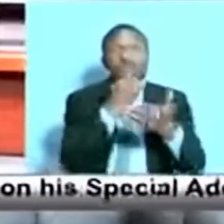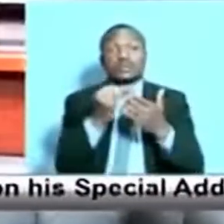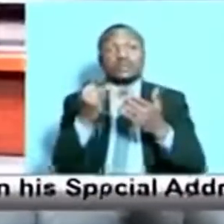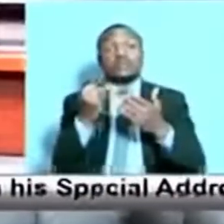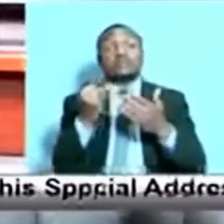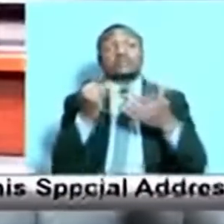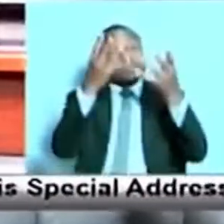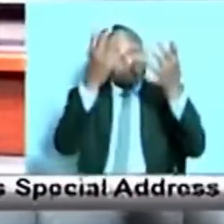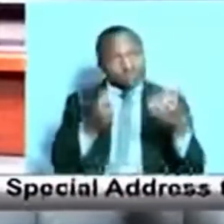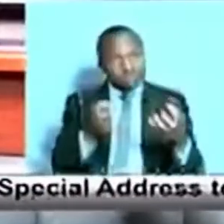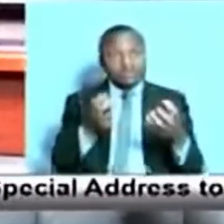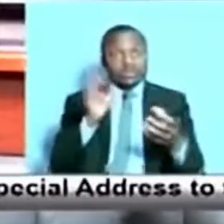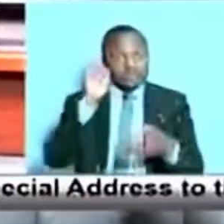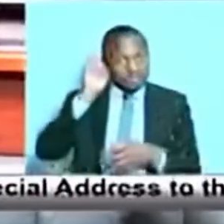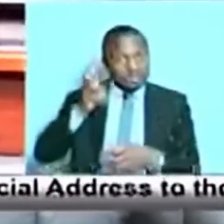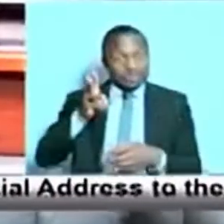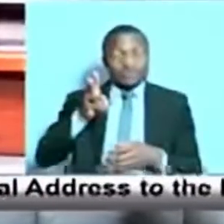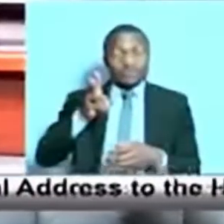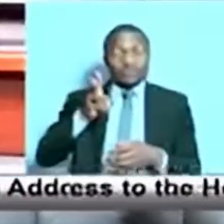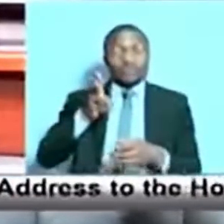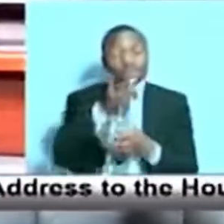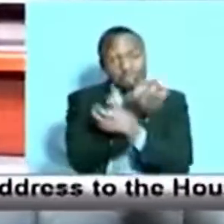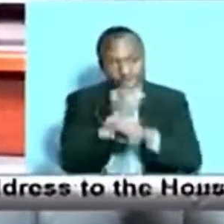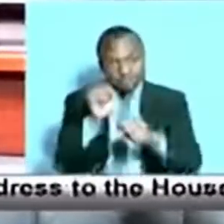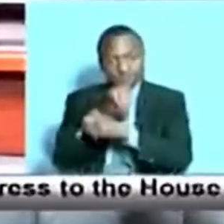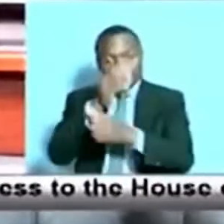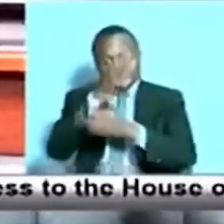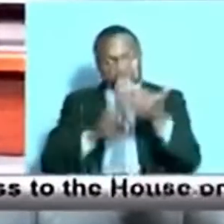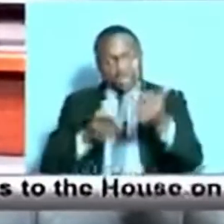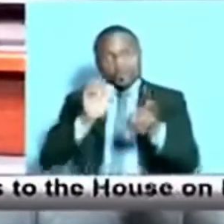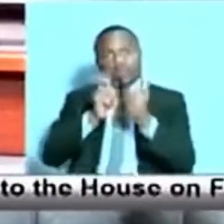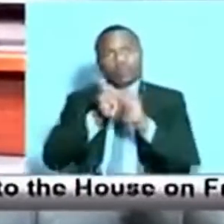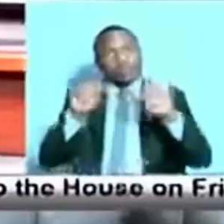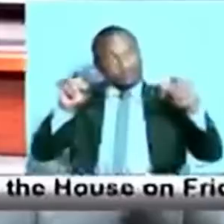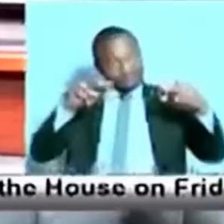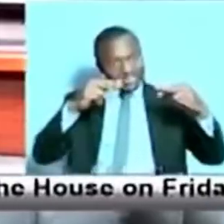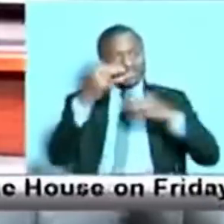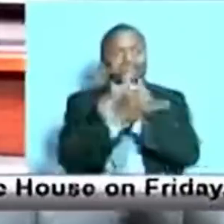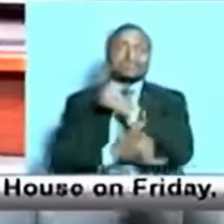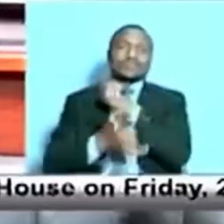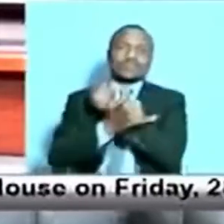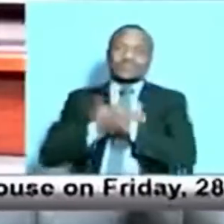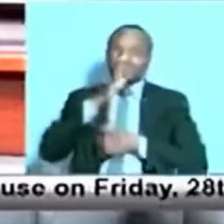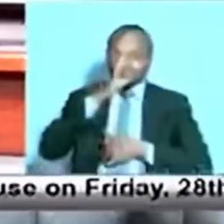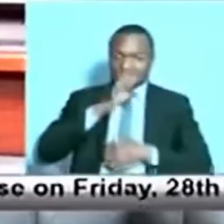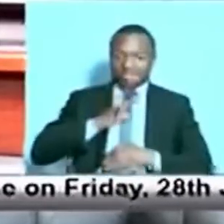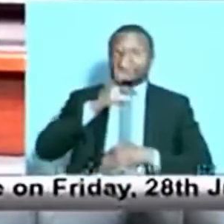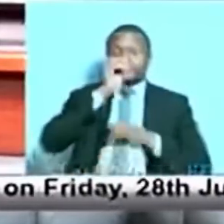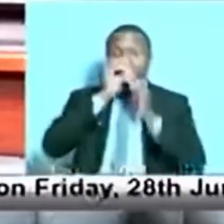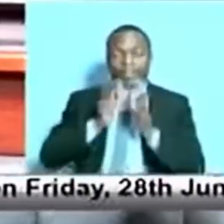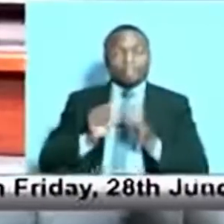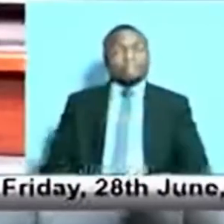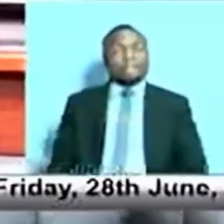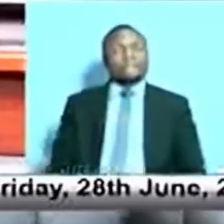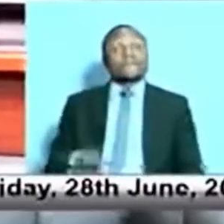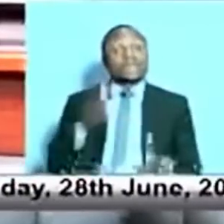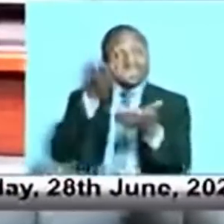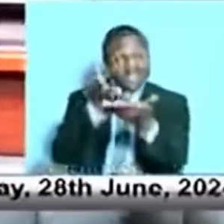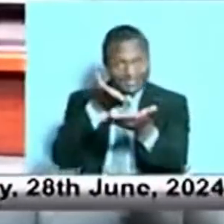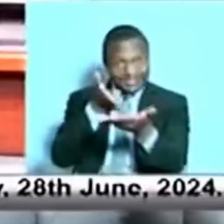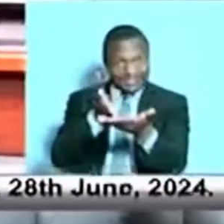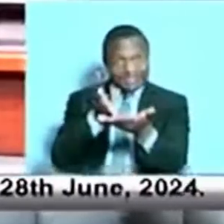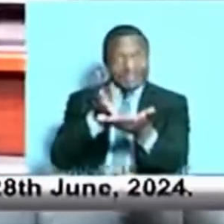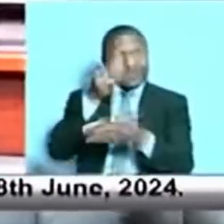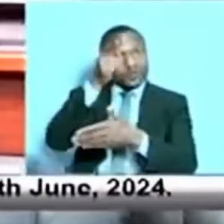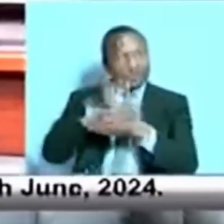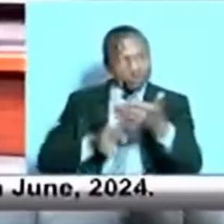are able to pacify some of these issues which we are facing as a country. Madam Speaker, this